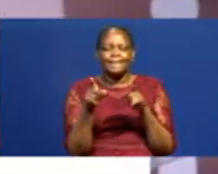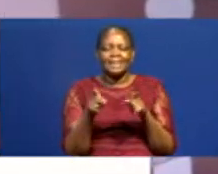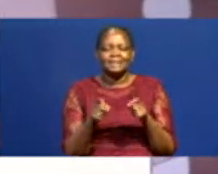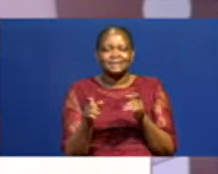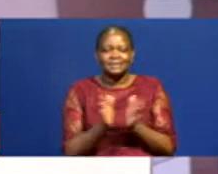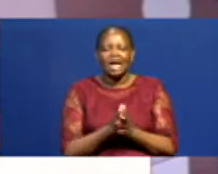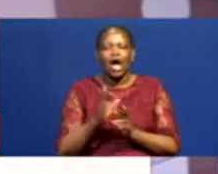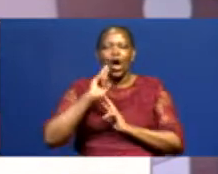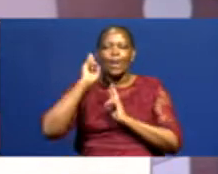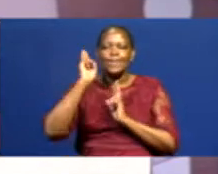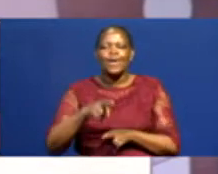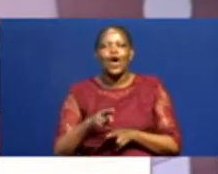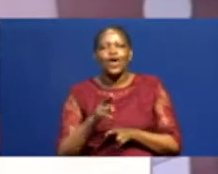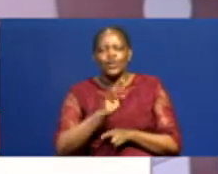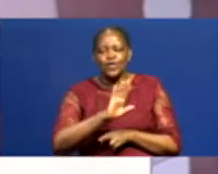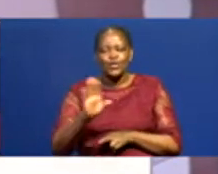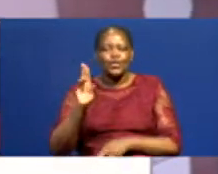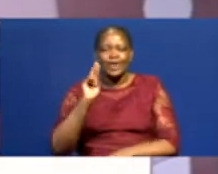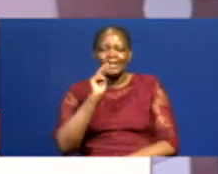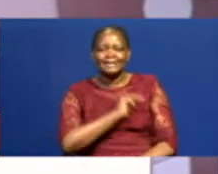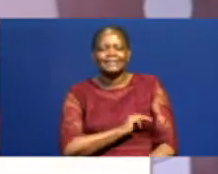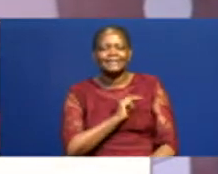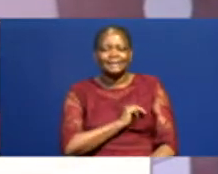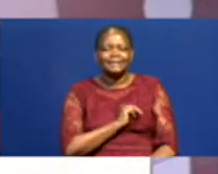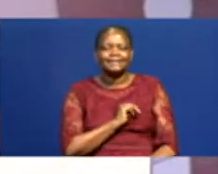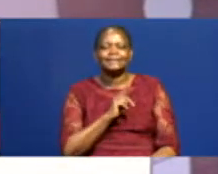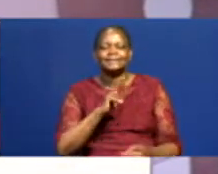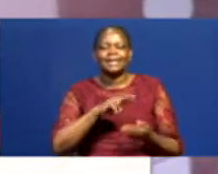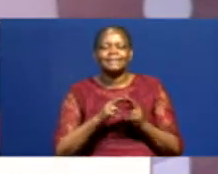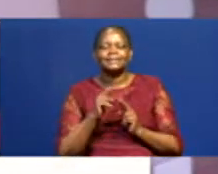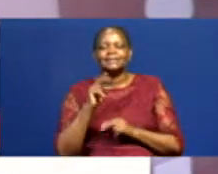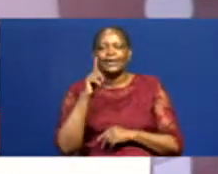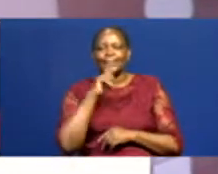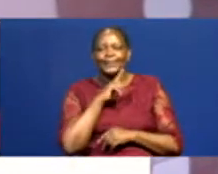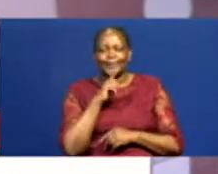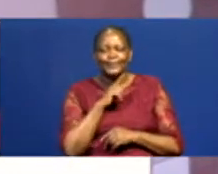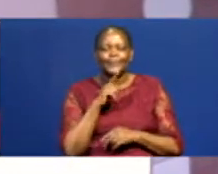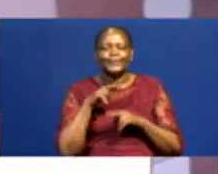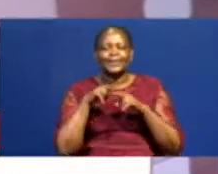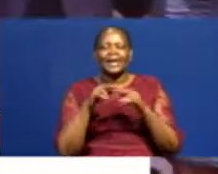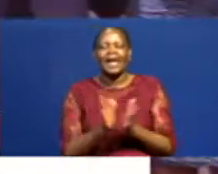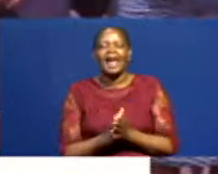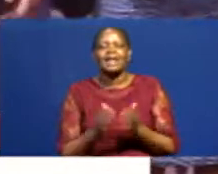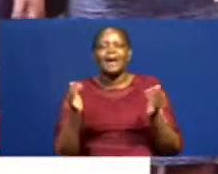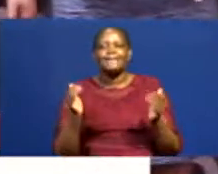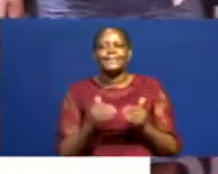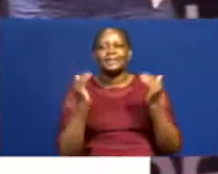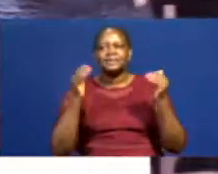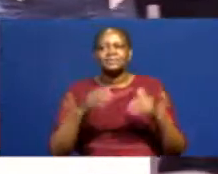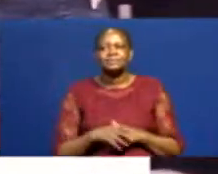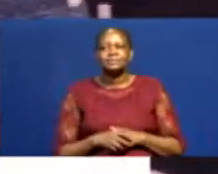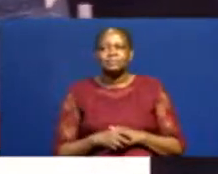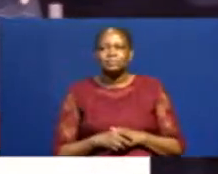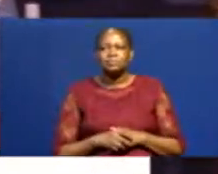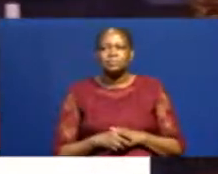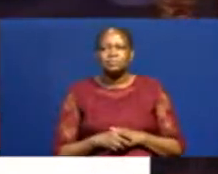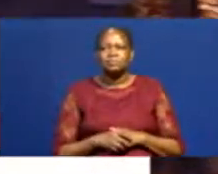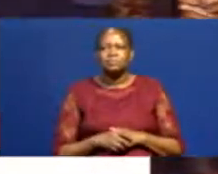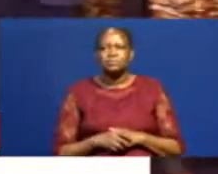and report on your nature-related risks, dependencies, and impacts.